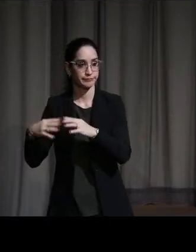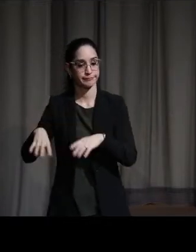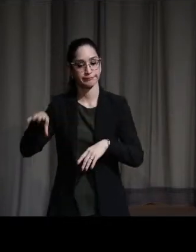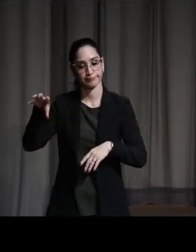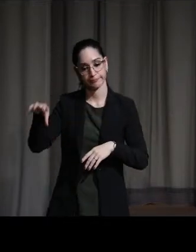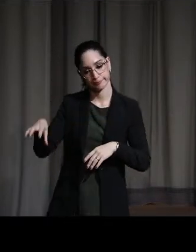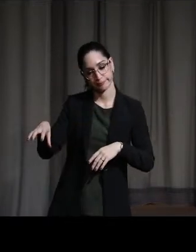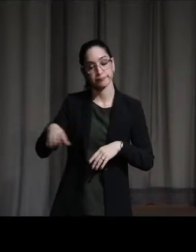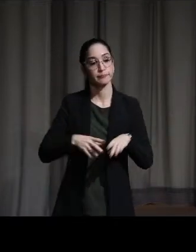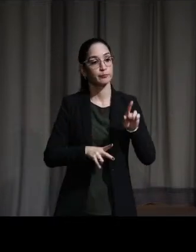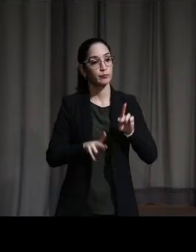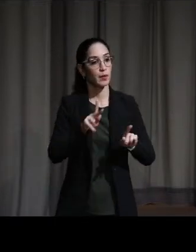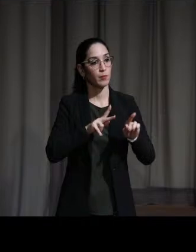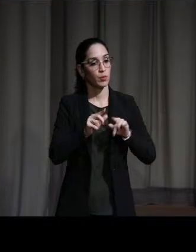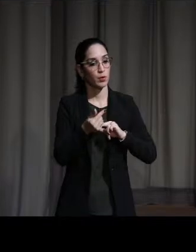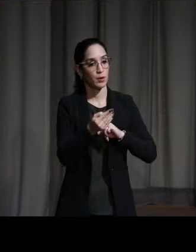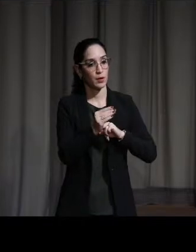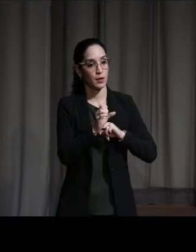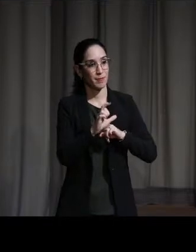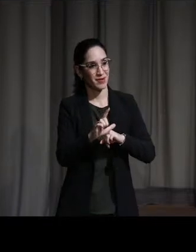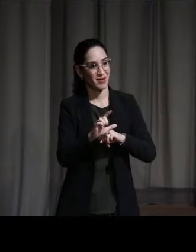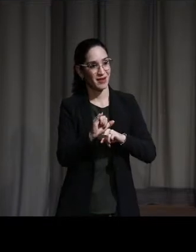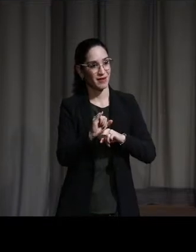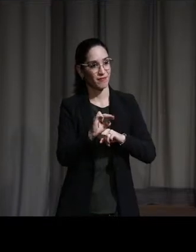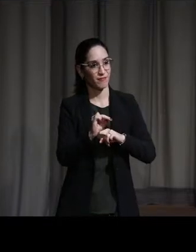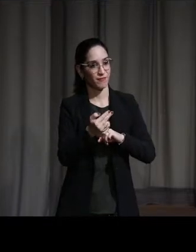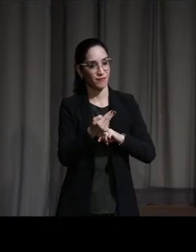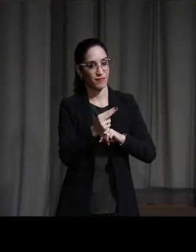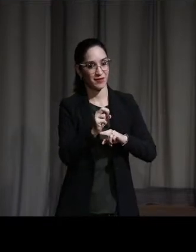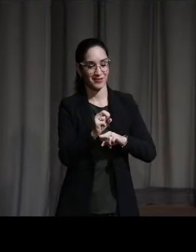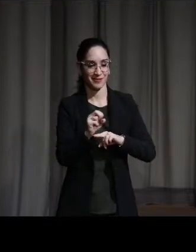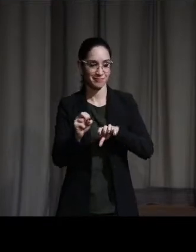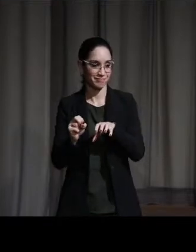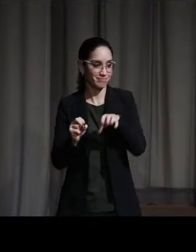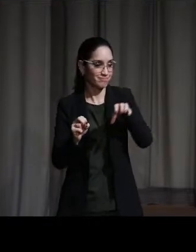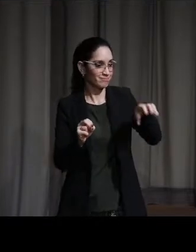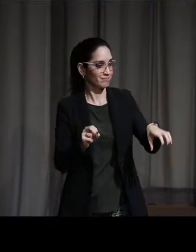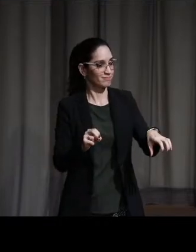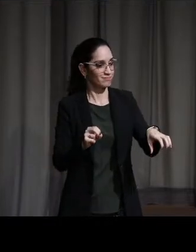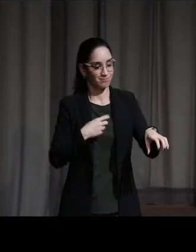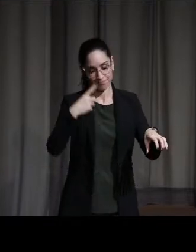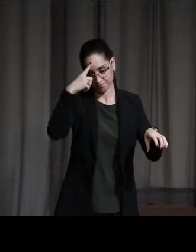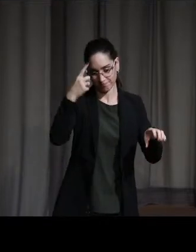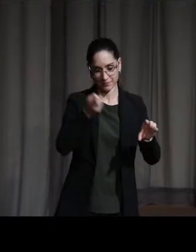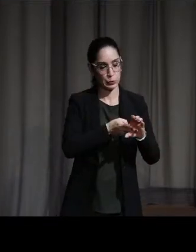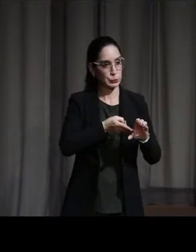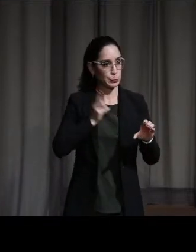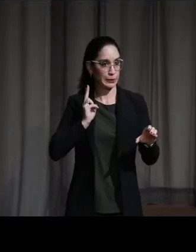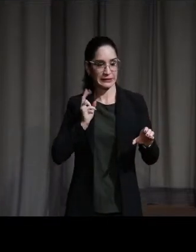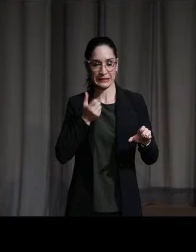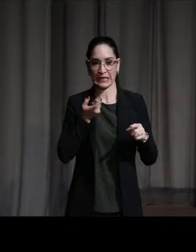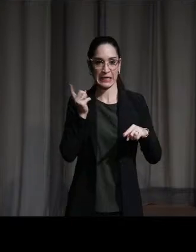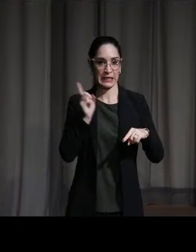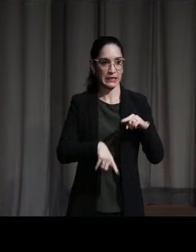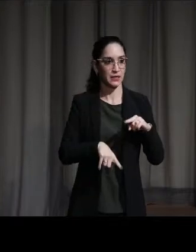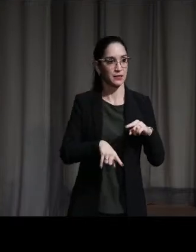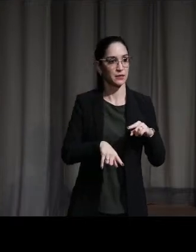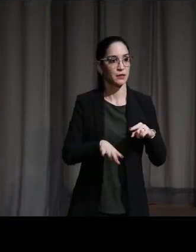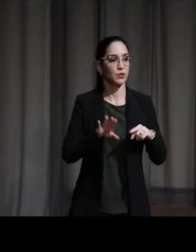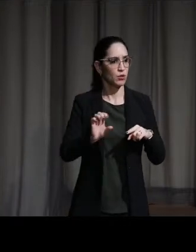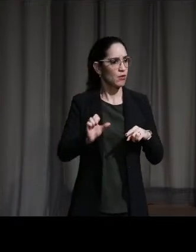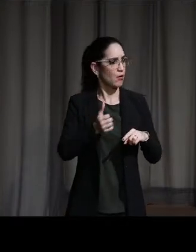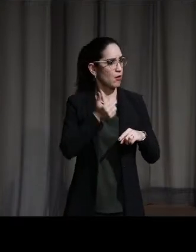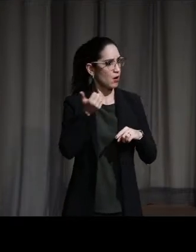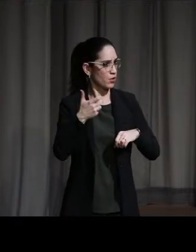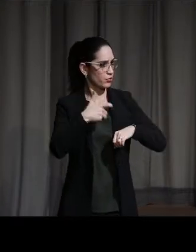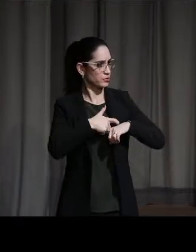Cabrera Infante, who then said in 65, I can't do this anymore. Yeah, there's a. It's not just in '65. I mean, there's different moments